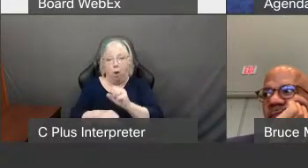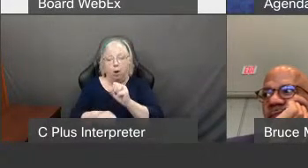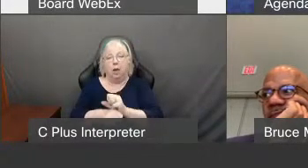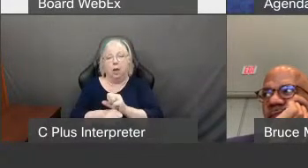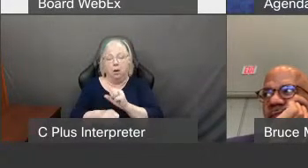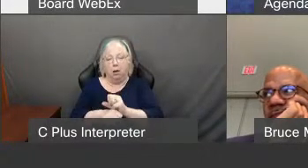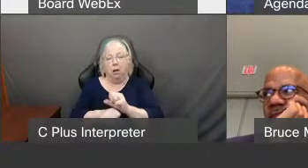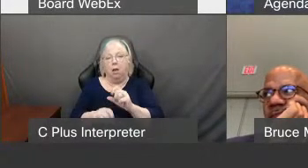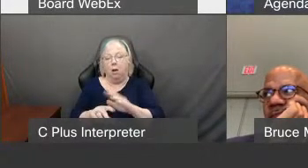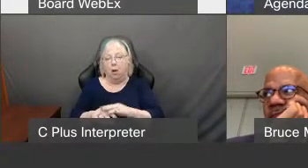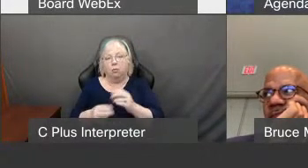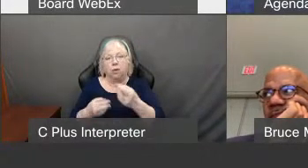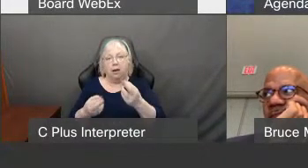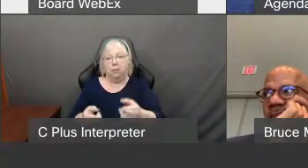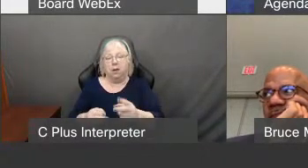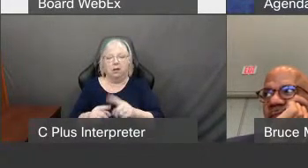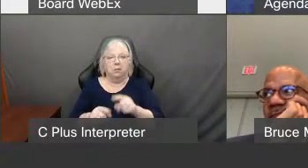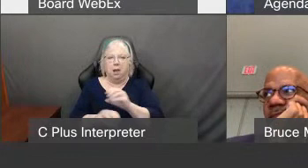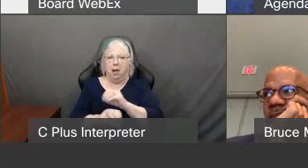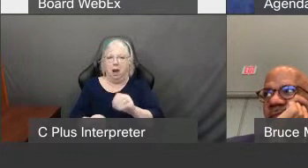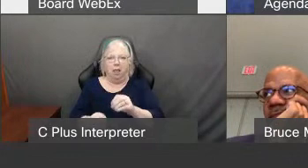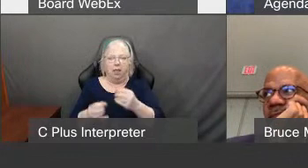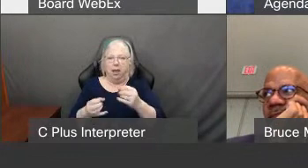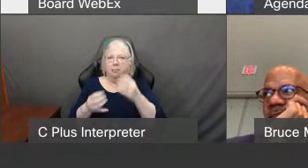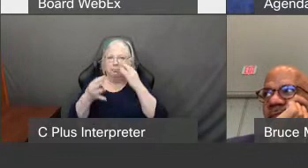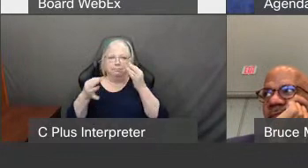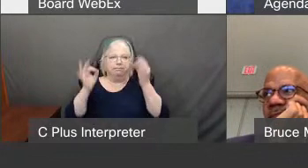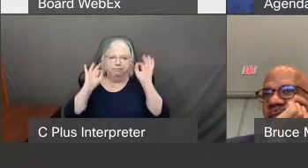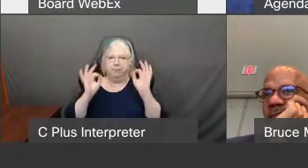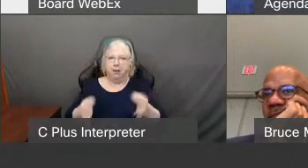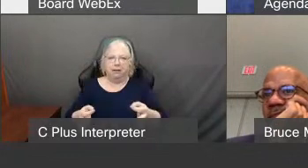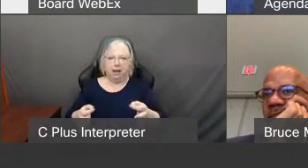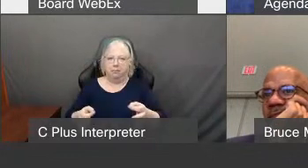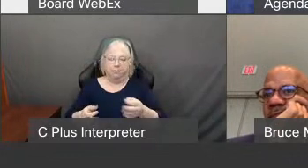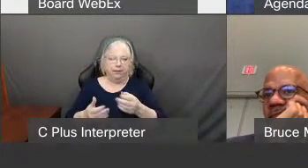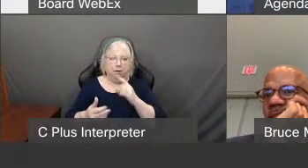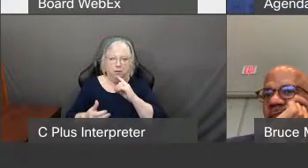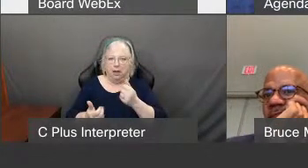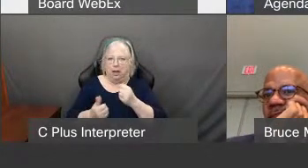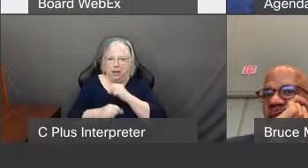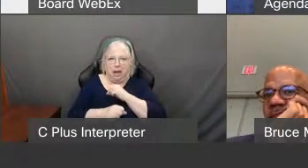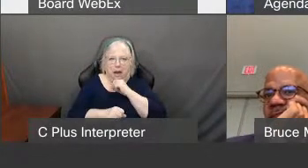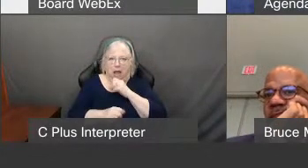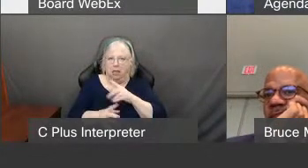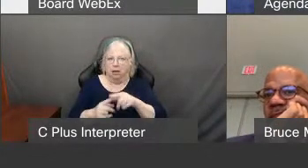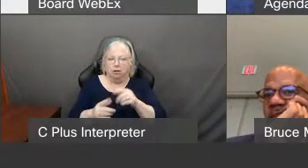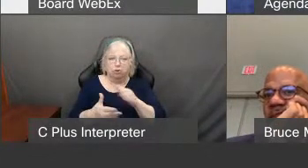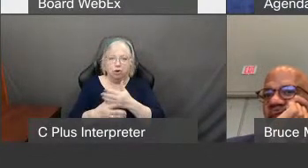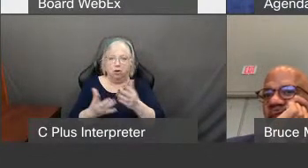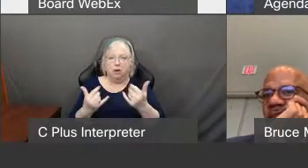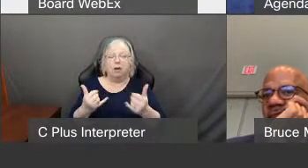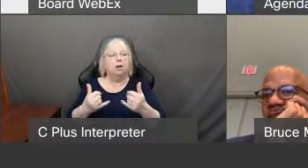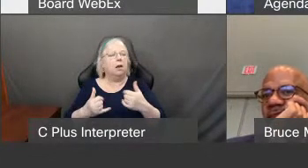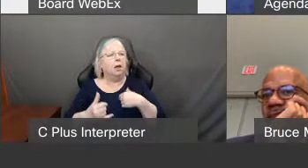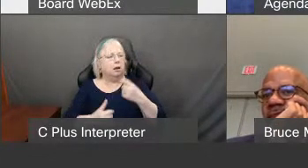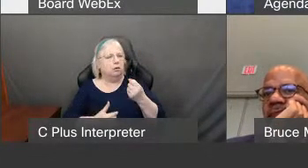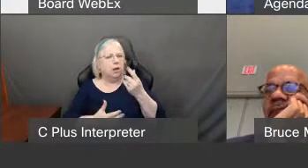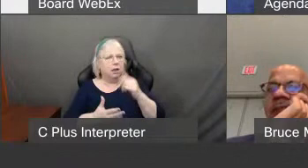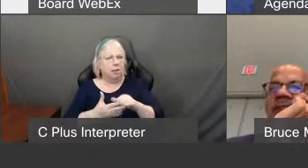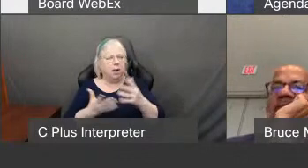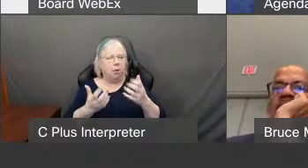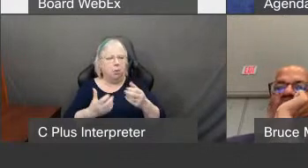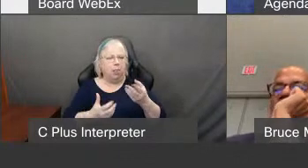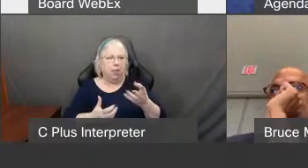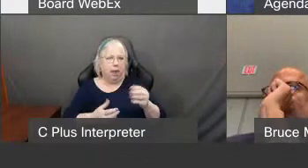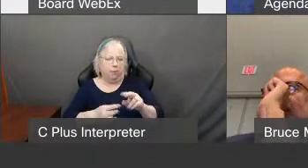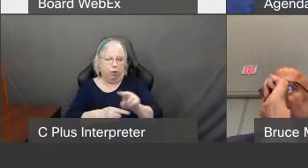recommendations, so there's nothing final from that standpoint. So there's nothing really to share. Well, I understand that. Yeah. I just wanted to, them to use that